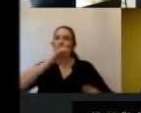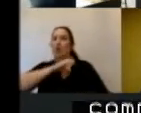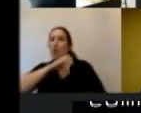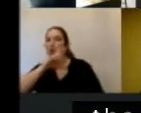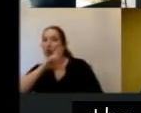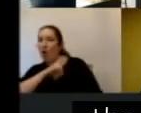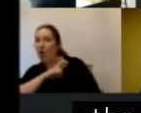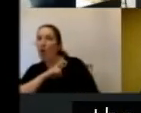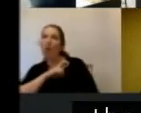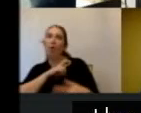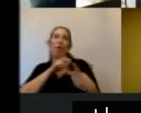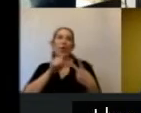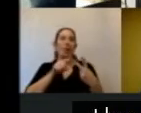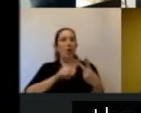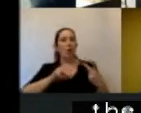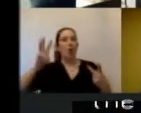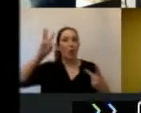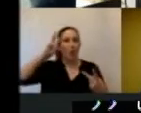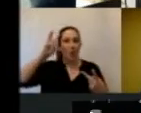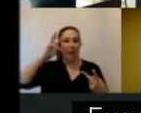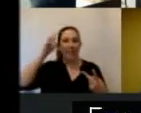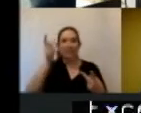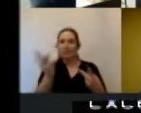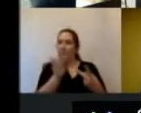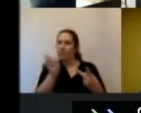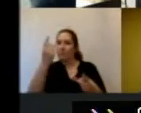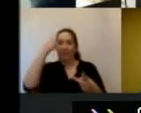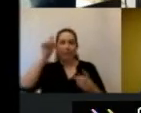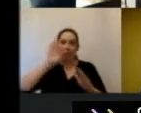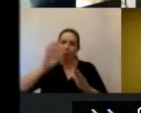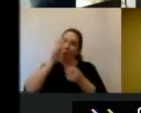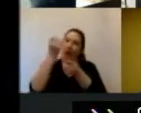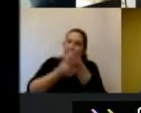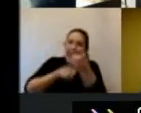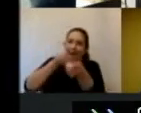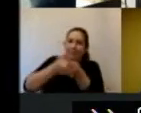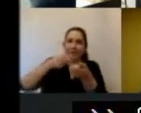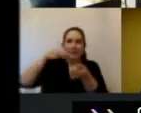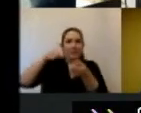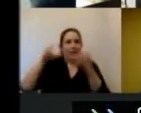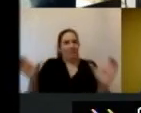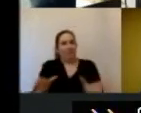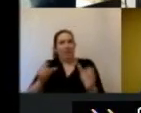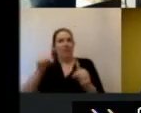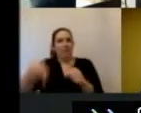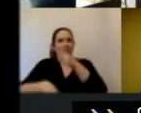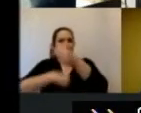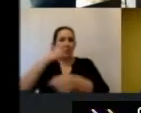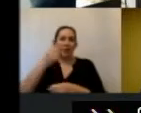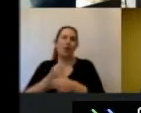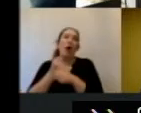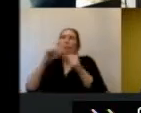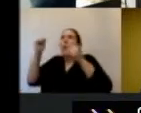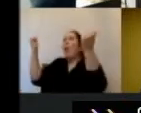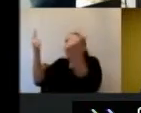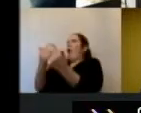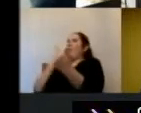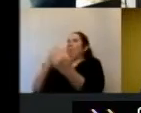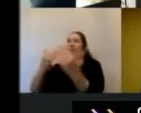appreciate that, and I know the Commissioner's office really appreciates, the Commissioner and her staff really appreciates it,